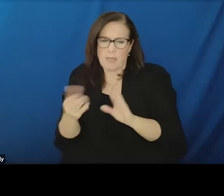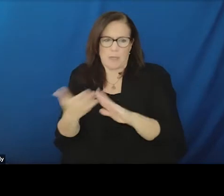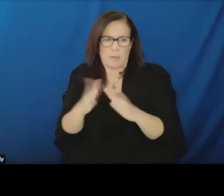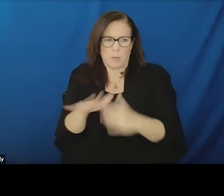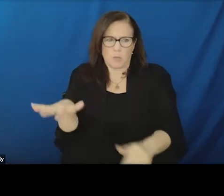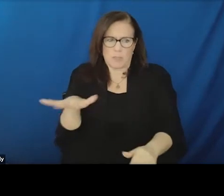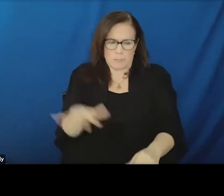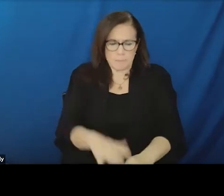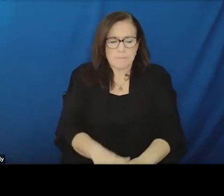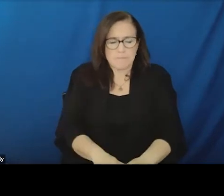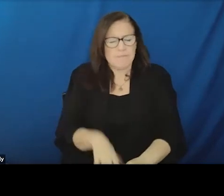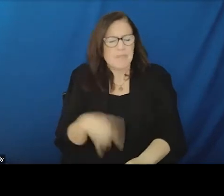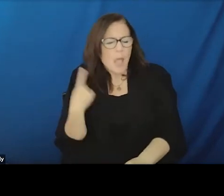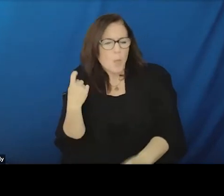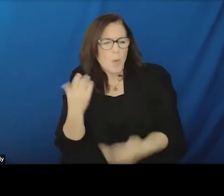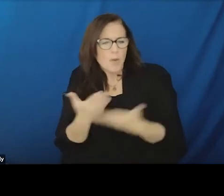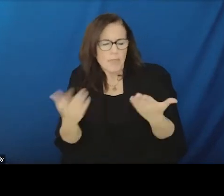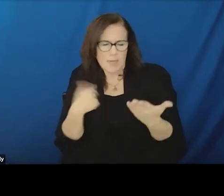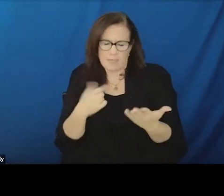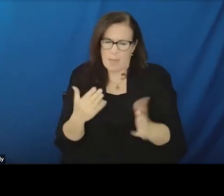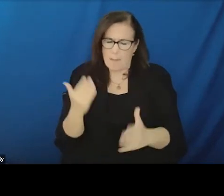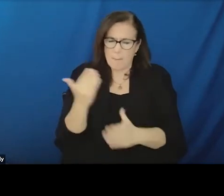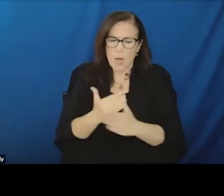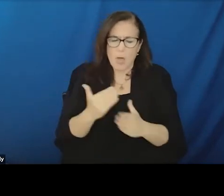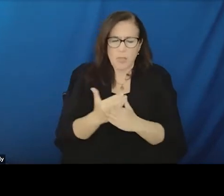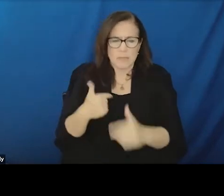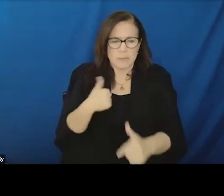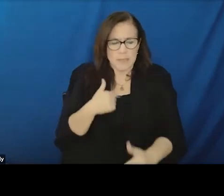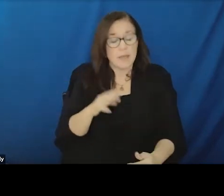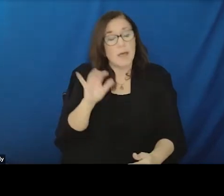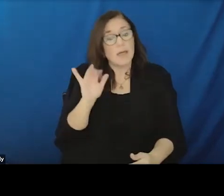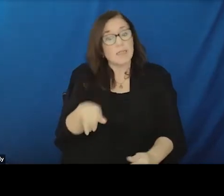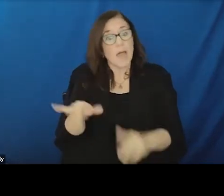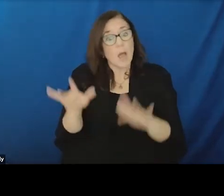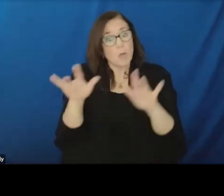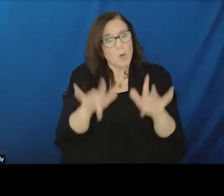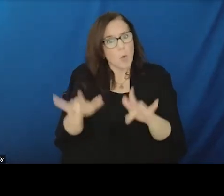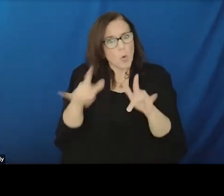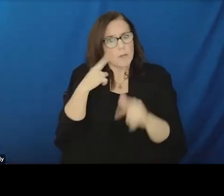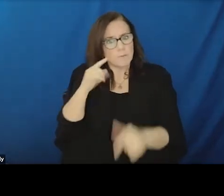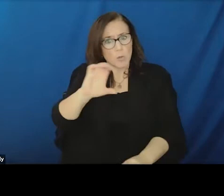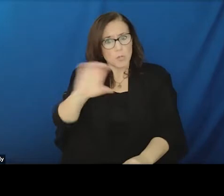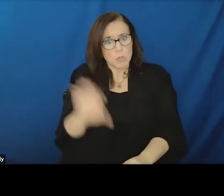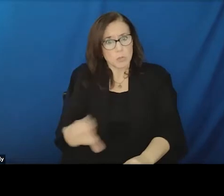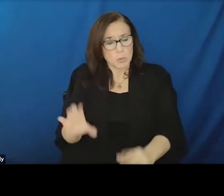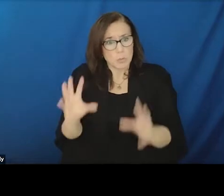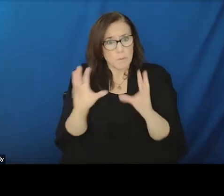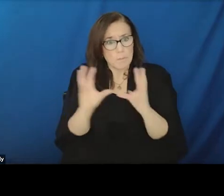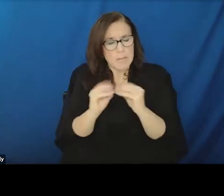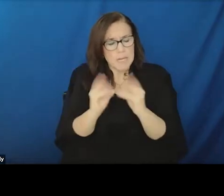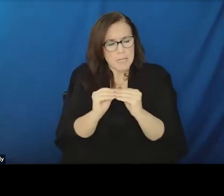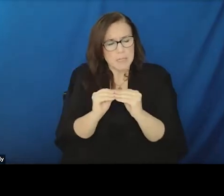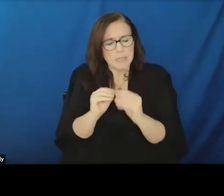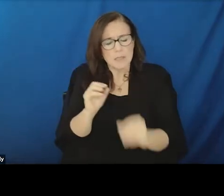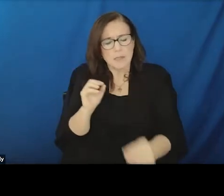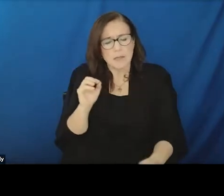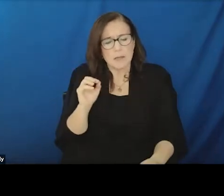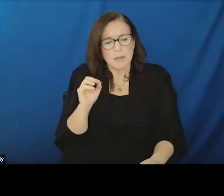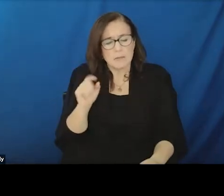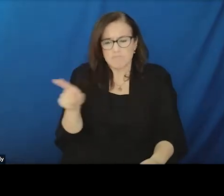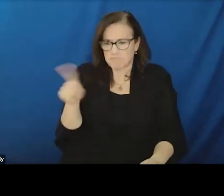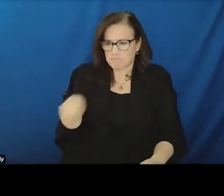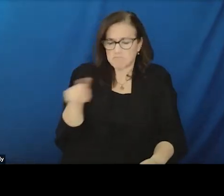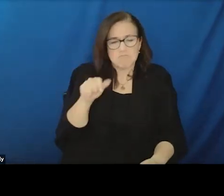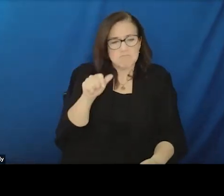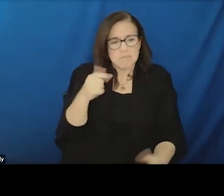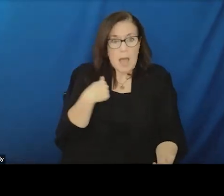another thing that really troubles me is the recordings of the Zoom meetings they don't show.